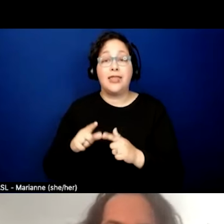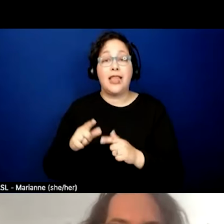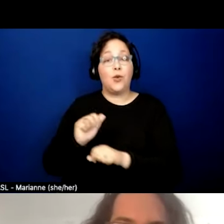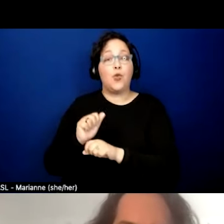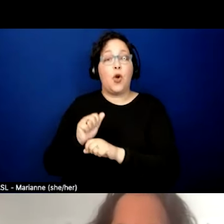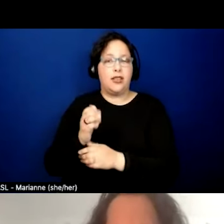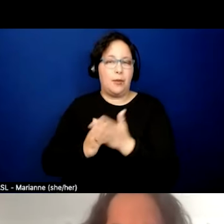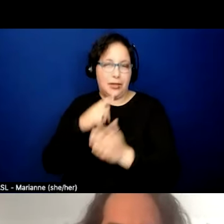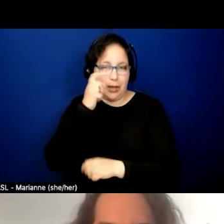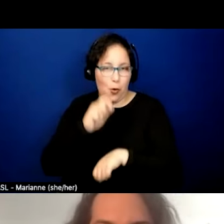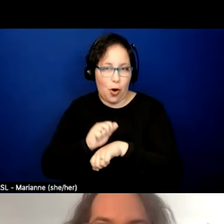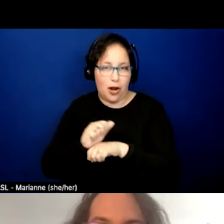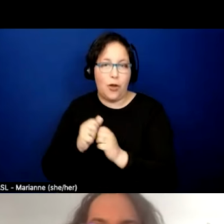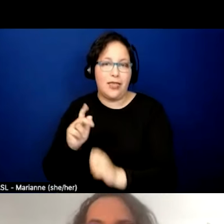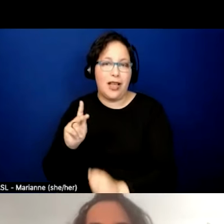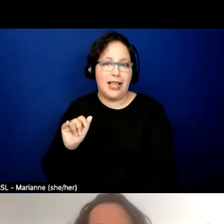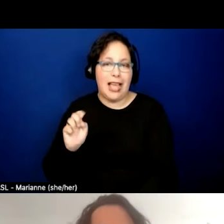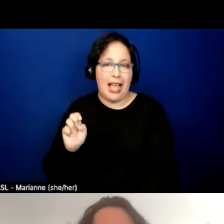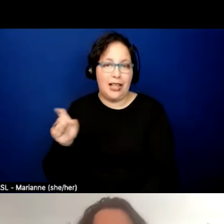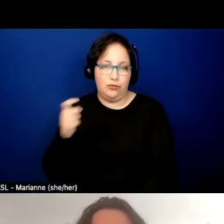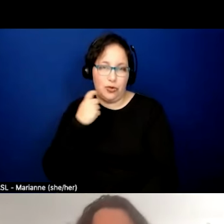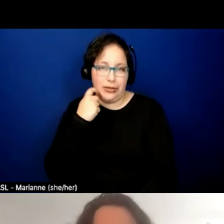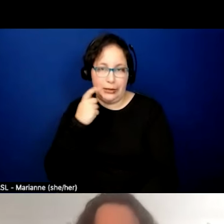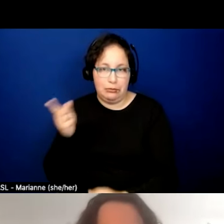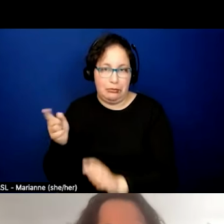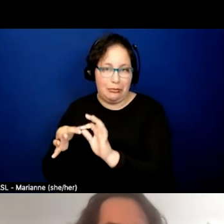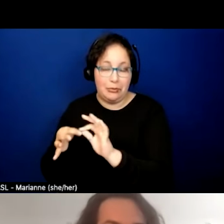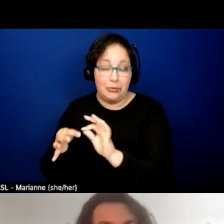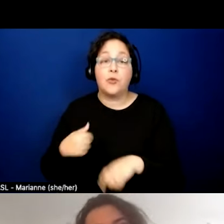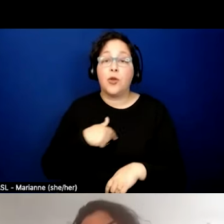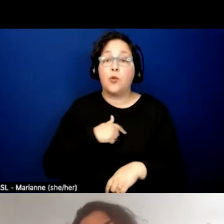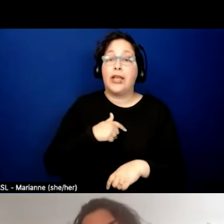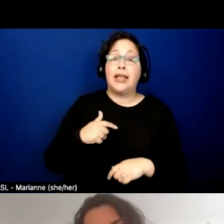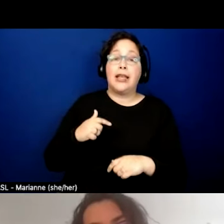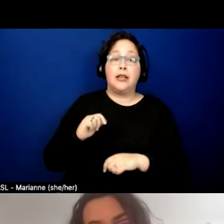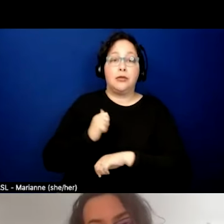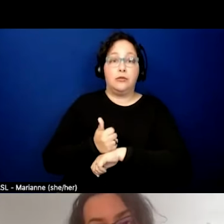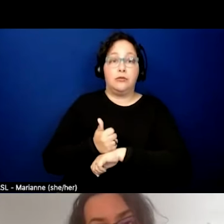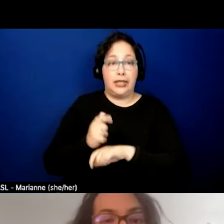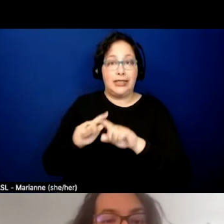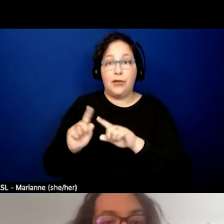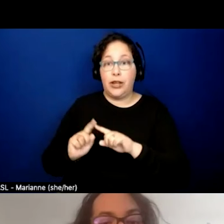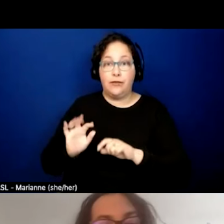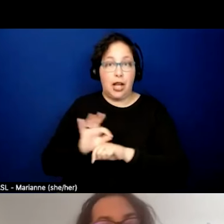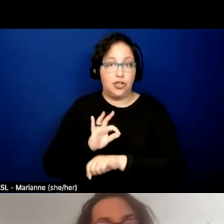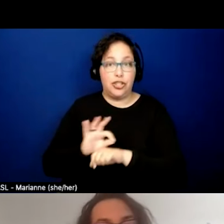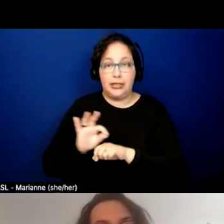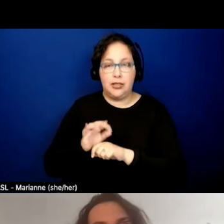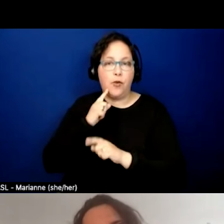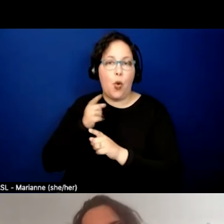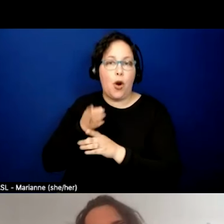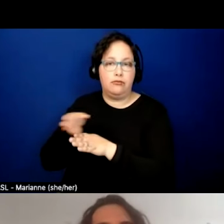Hollenbach, who you heard from earlier, we got to create these 4 functions in the main library